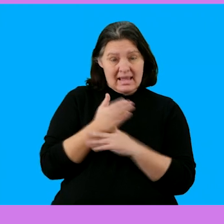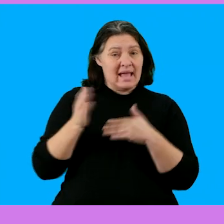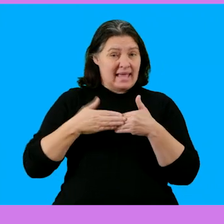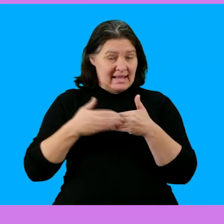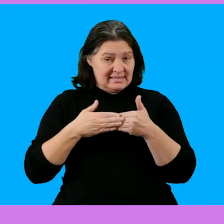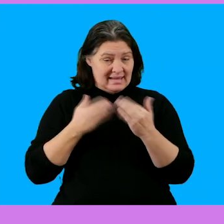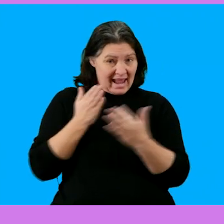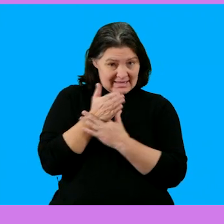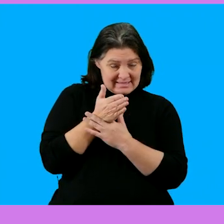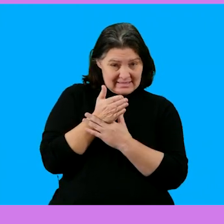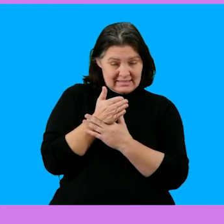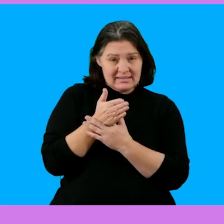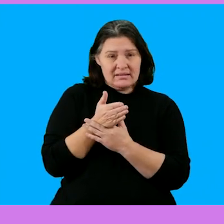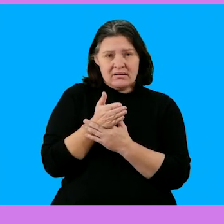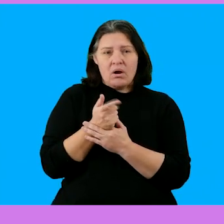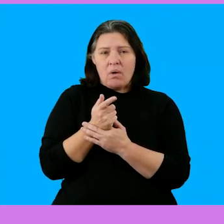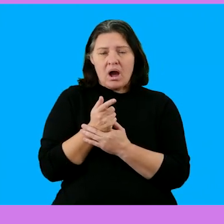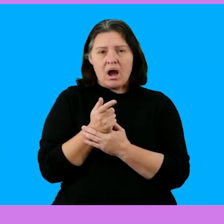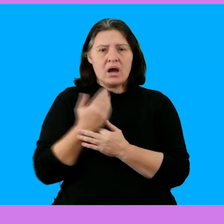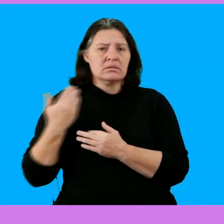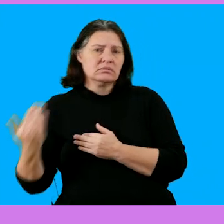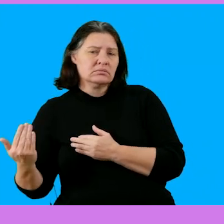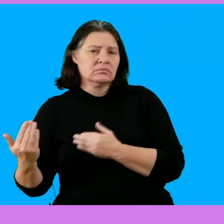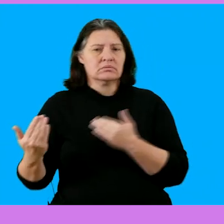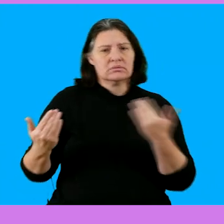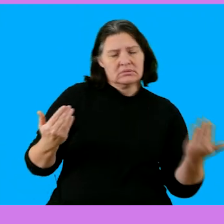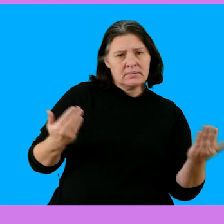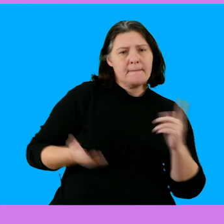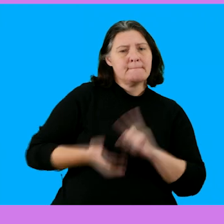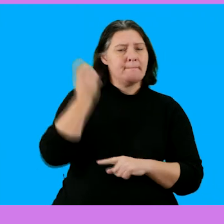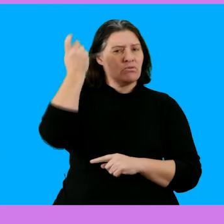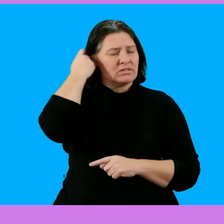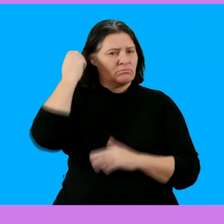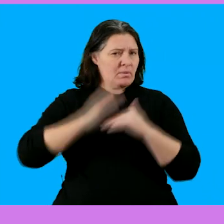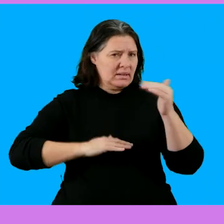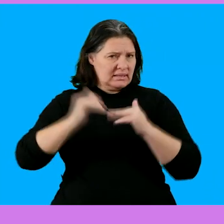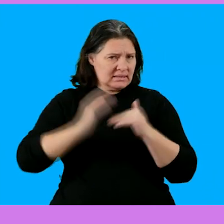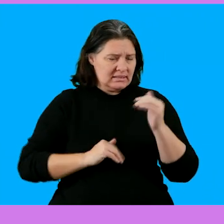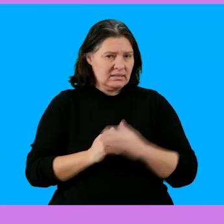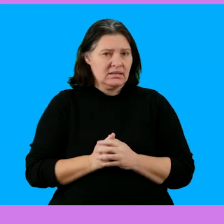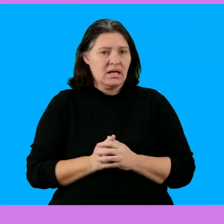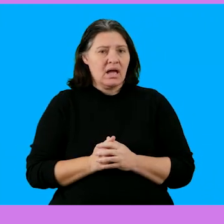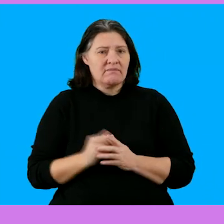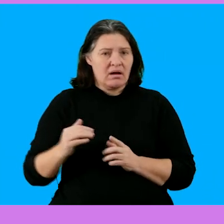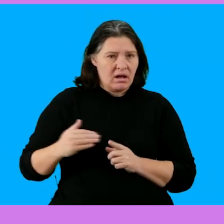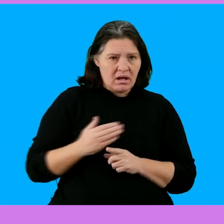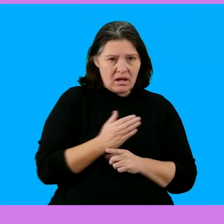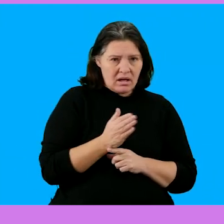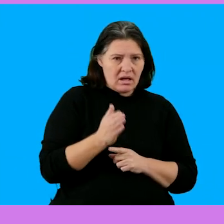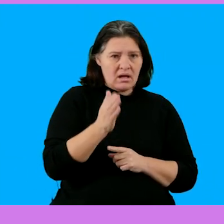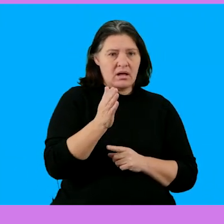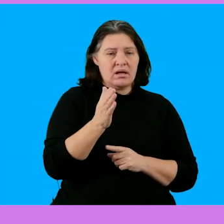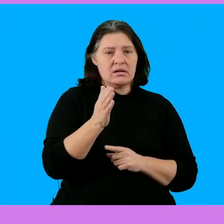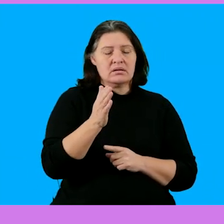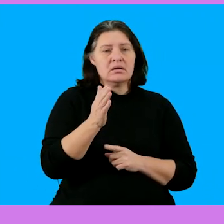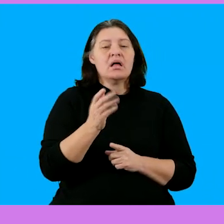here. Here's the gate. And we would like to know on which side of the road will they find the reception building. So if they move